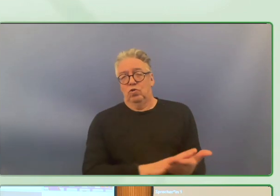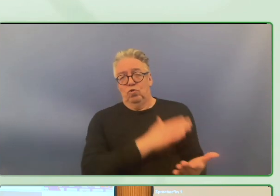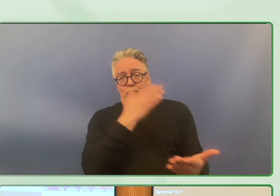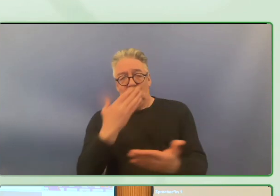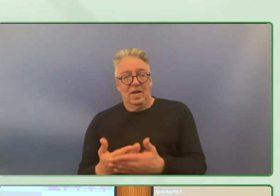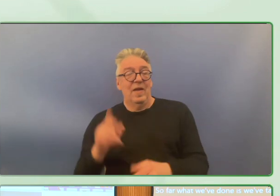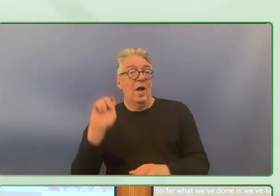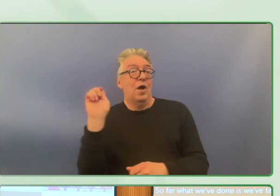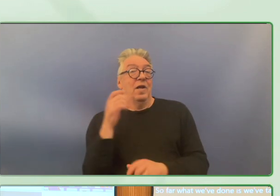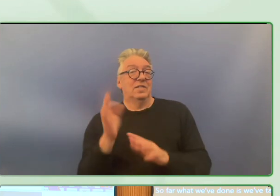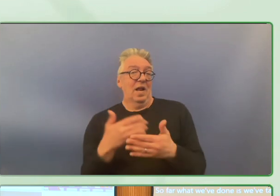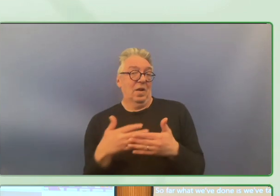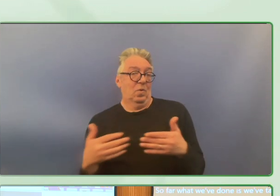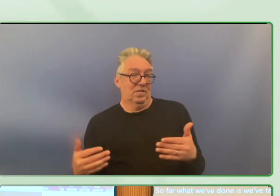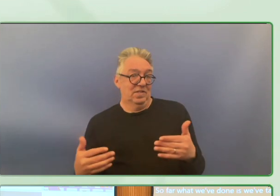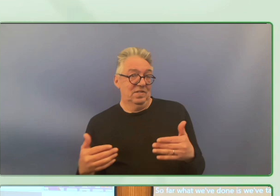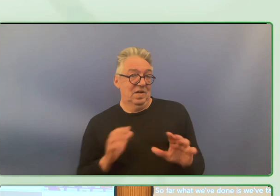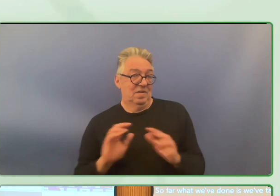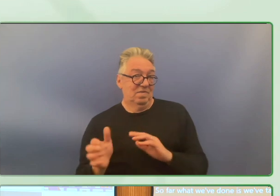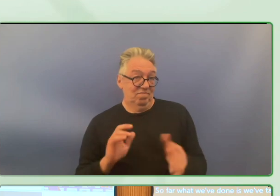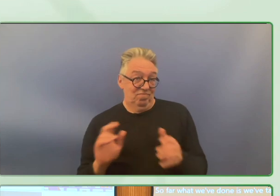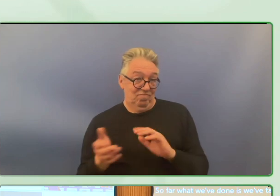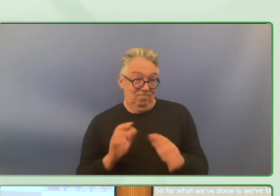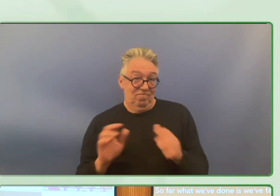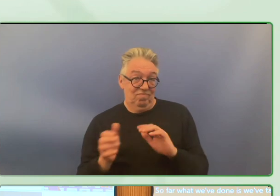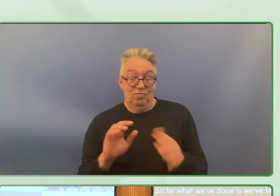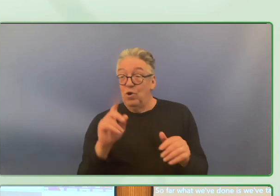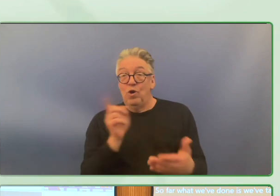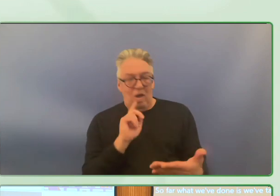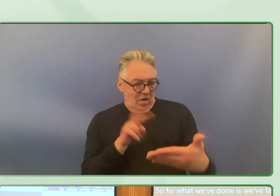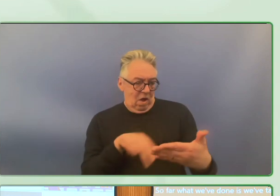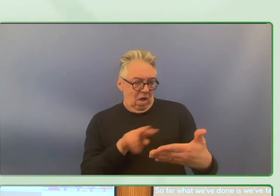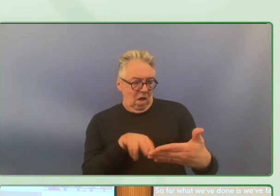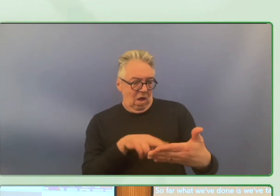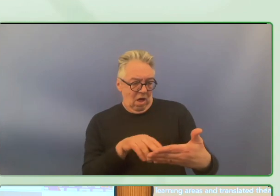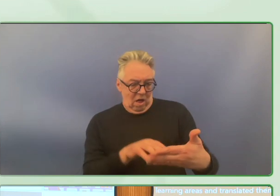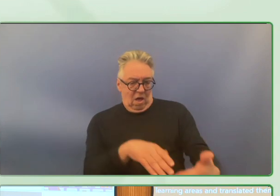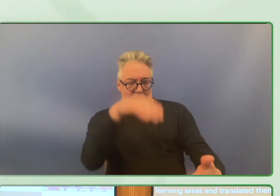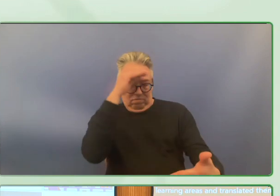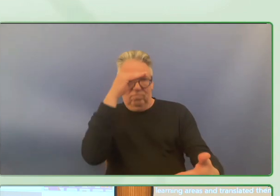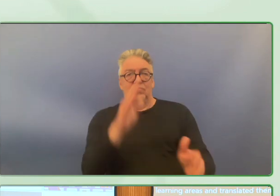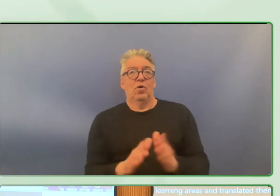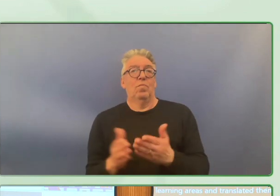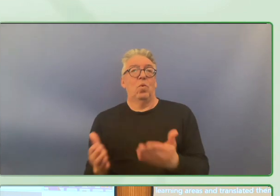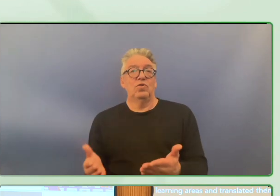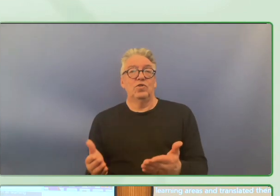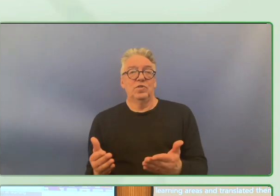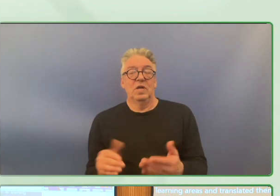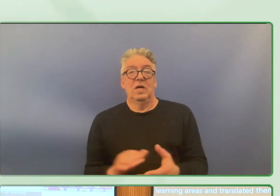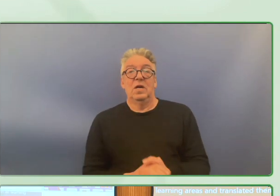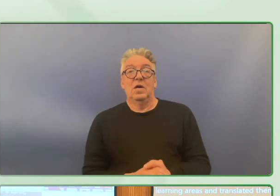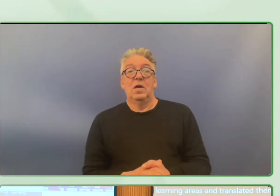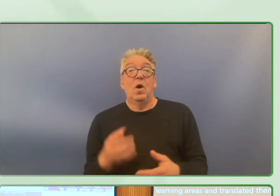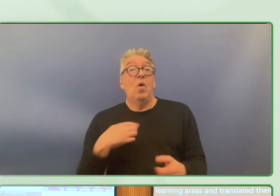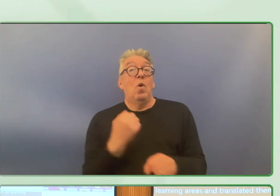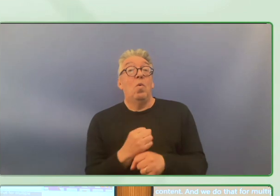that learners that are deaf are able to also get this content, and we do that for multiple publishers. The other